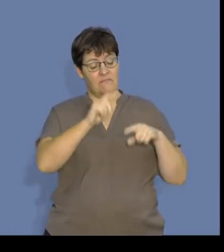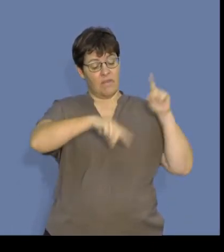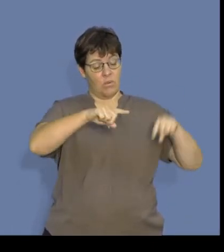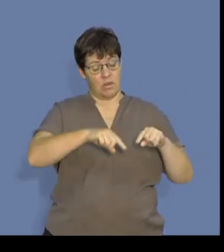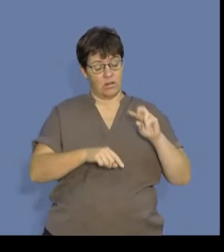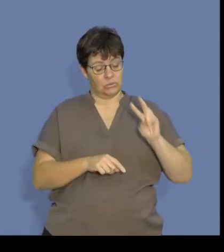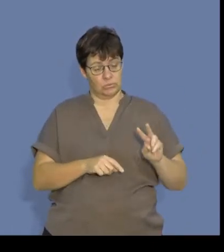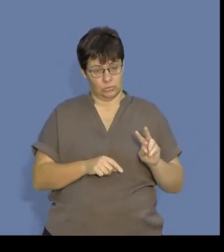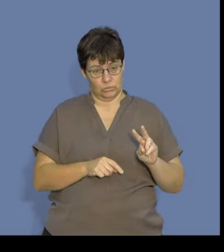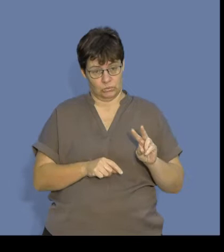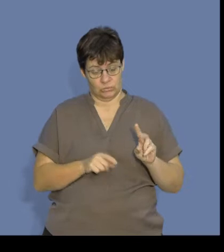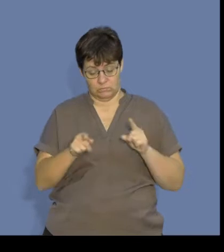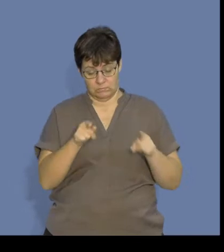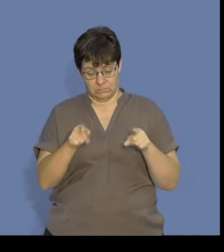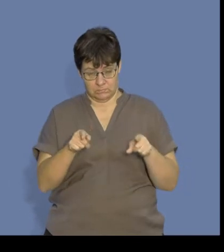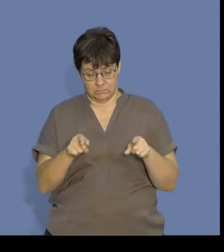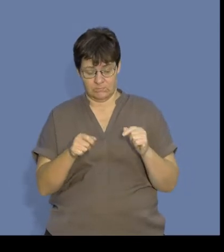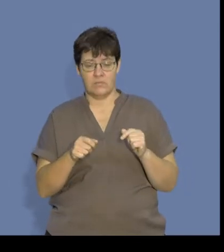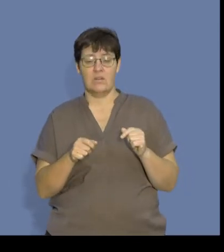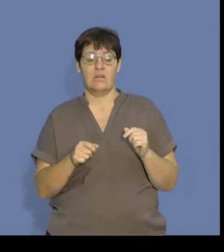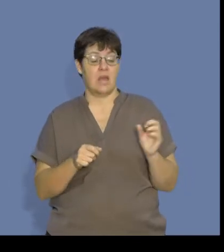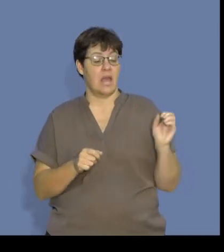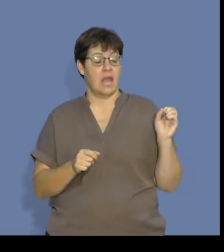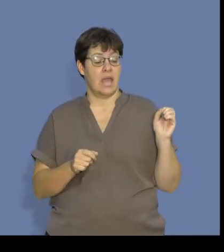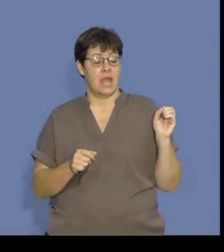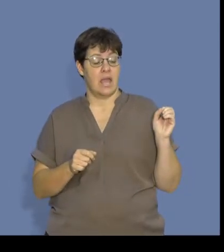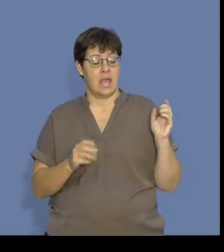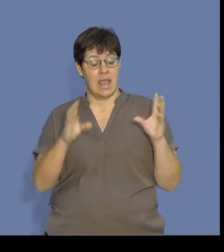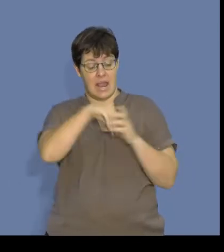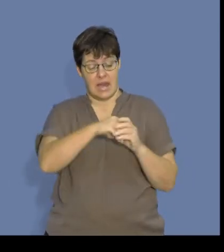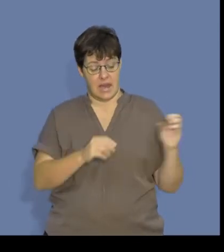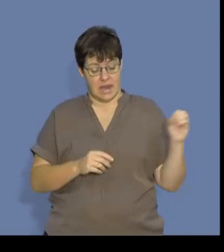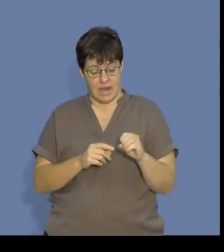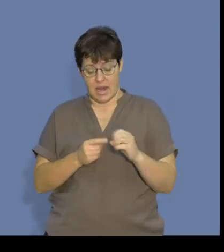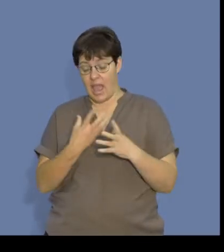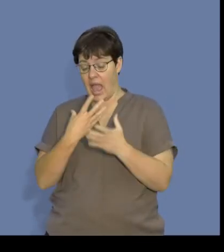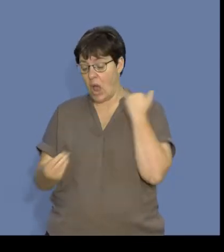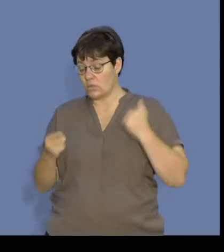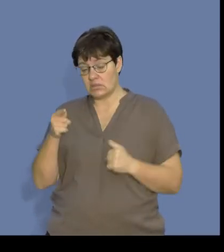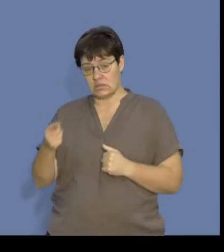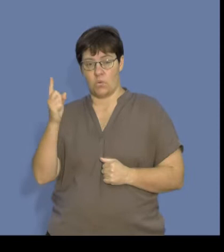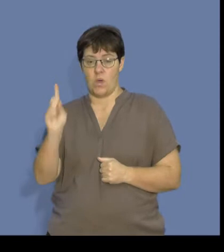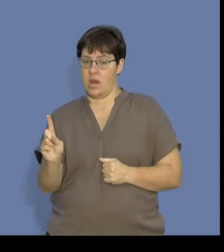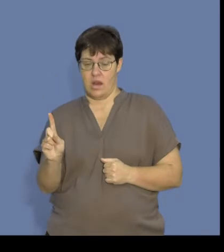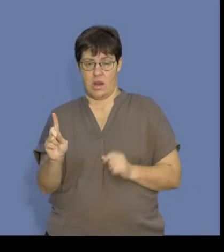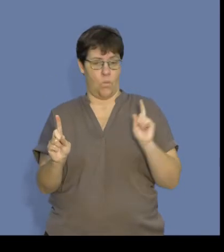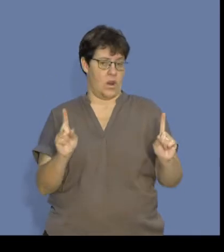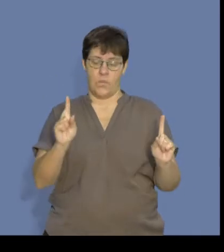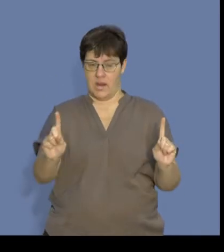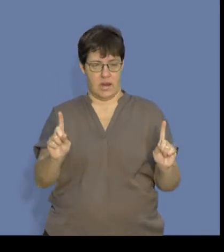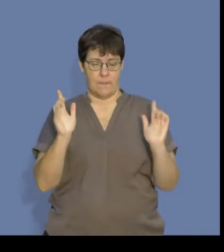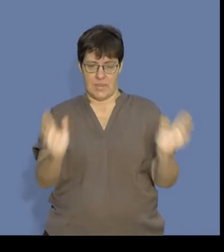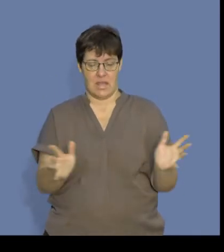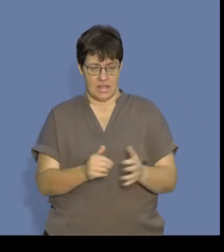variables where every input value has only one output value. Now,